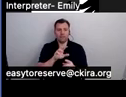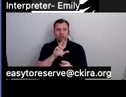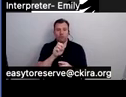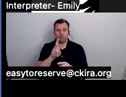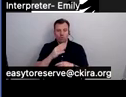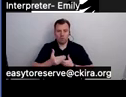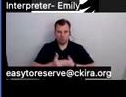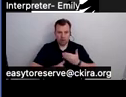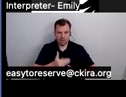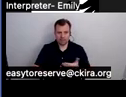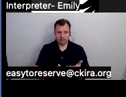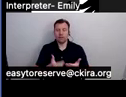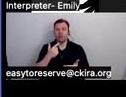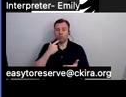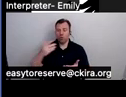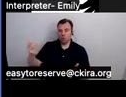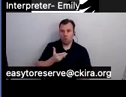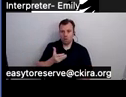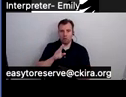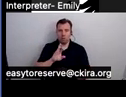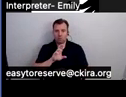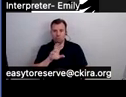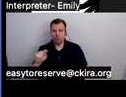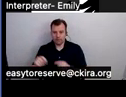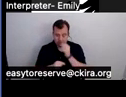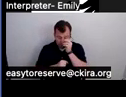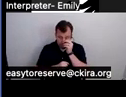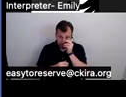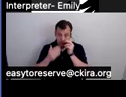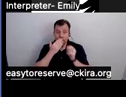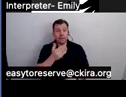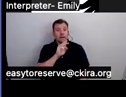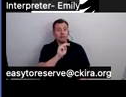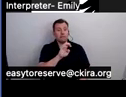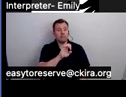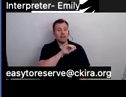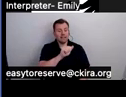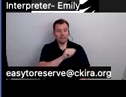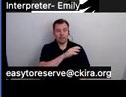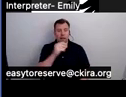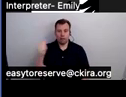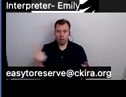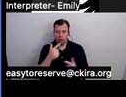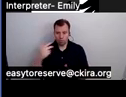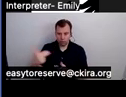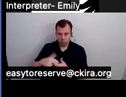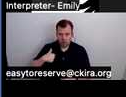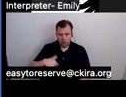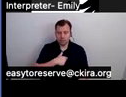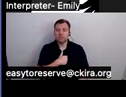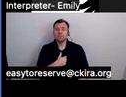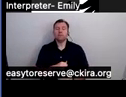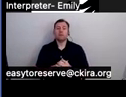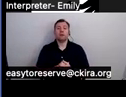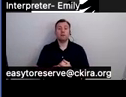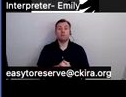2025. So welcome, Brett. Thanks, Melissa, and thanks everyone for joining us today. So I'm looking